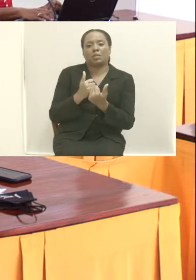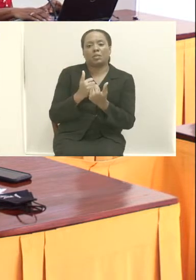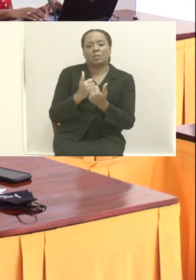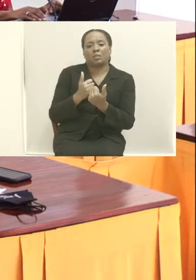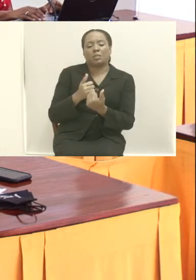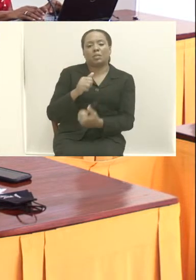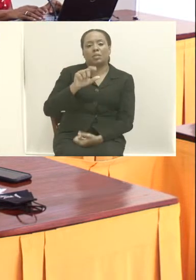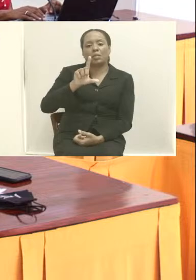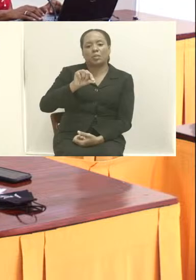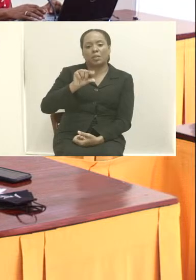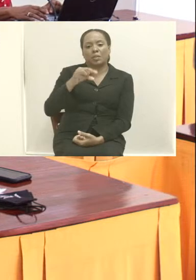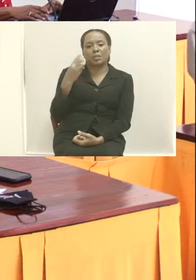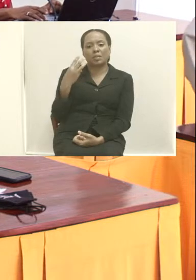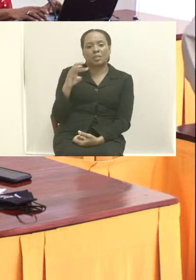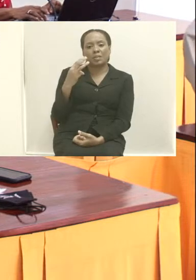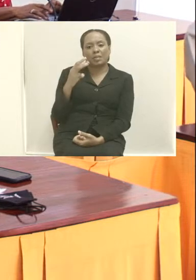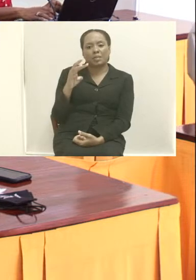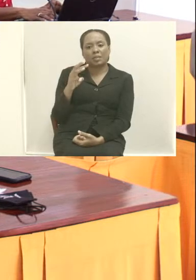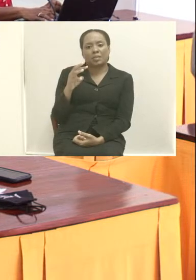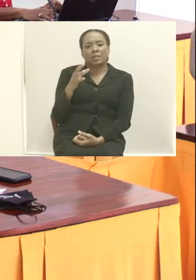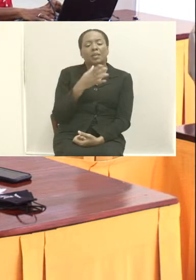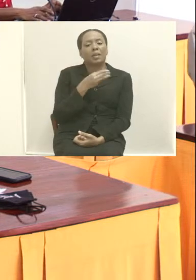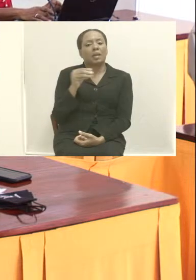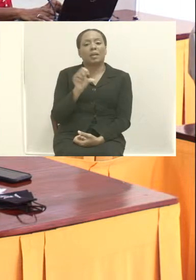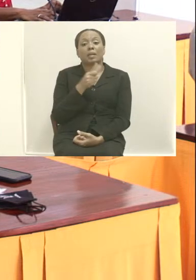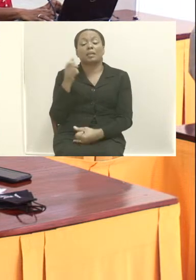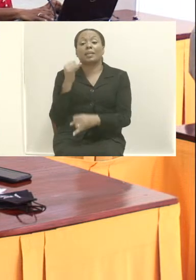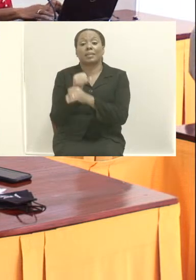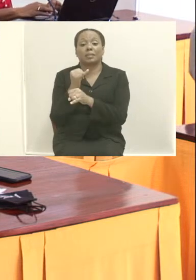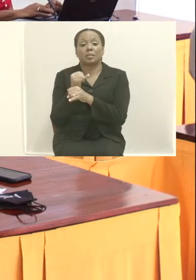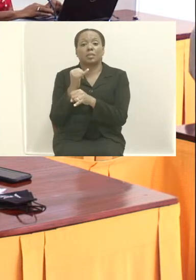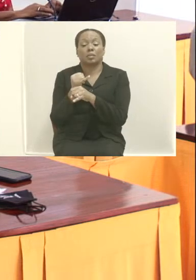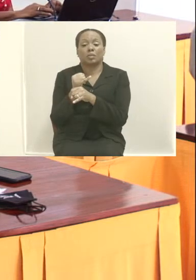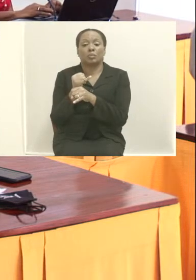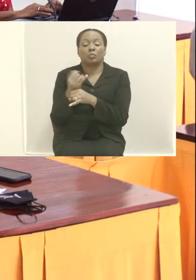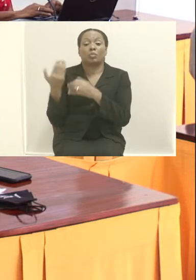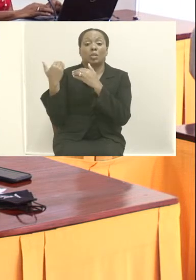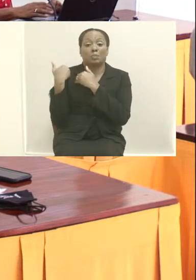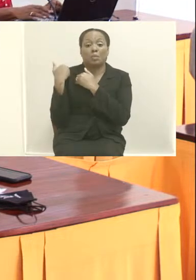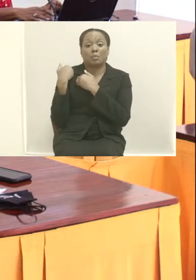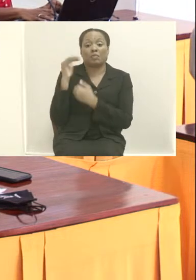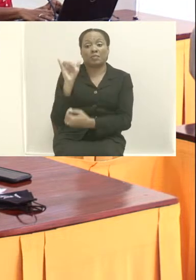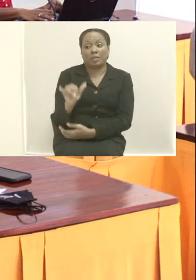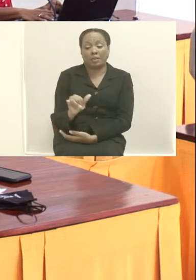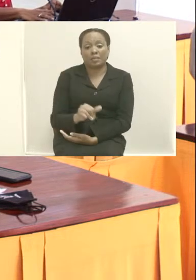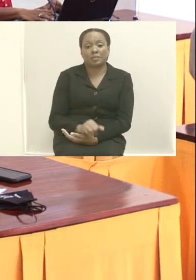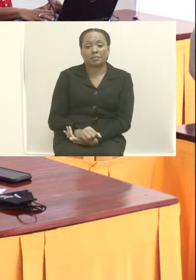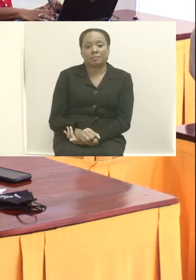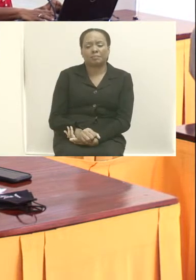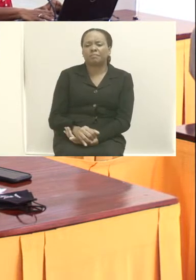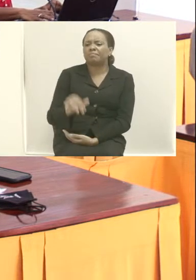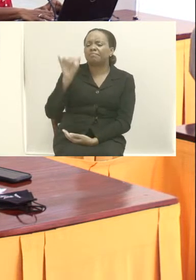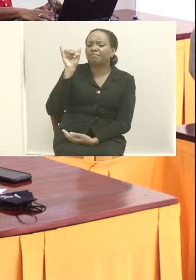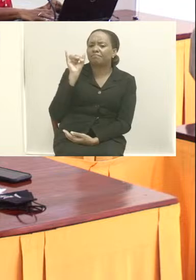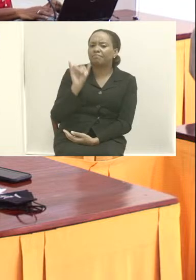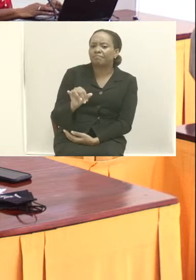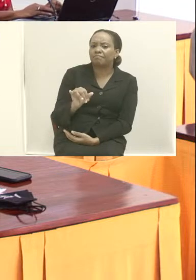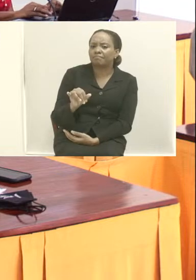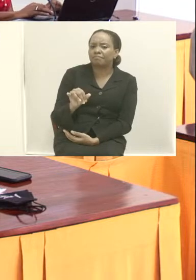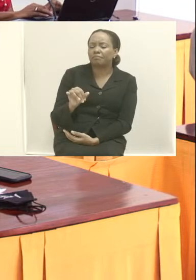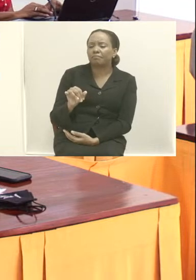Arthur Lewis Institute of Social and Economic Studies. That study, ma'am,